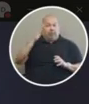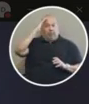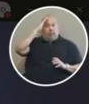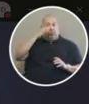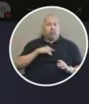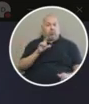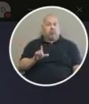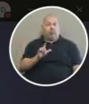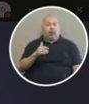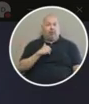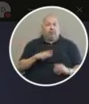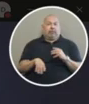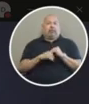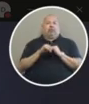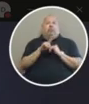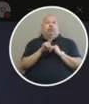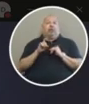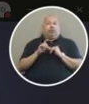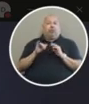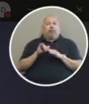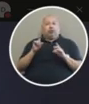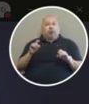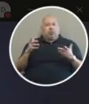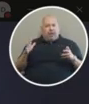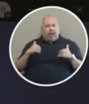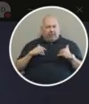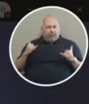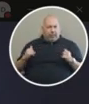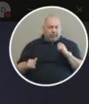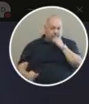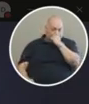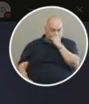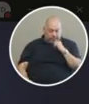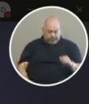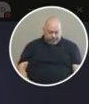the library will have an additional 100 that they should already have right now.